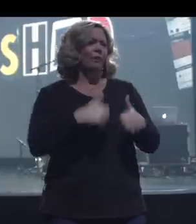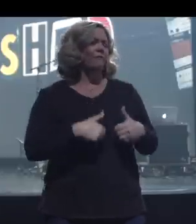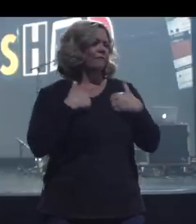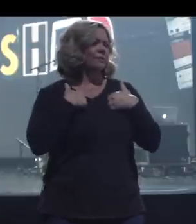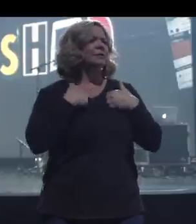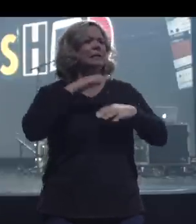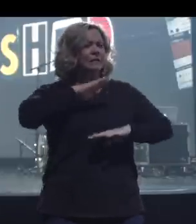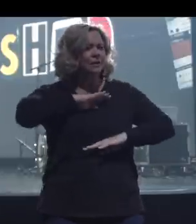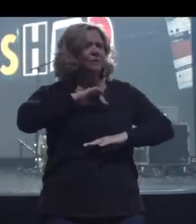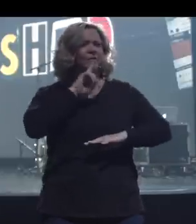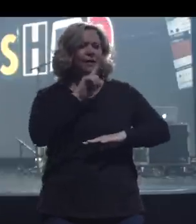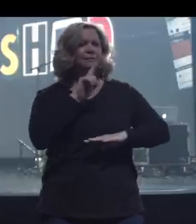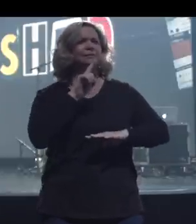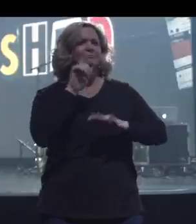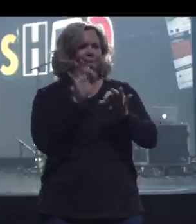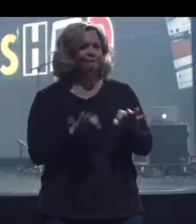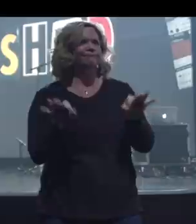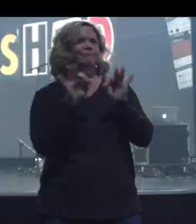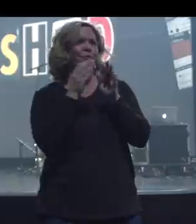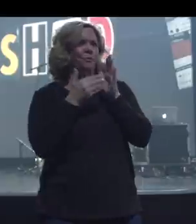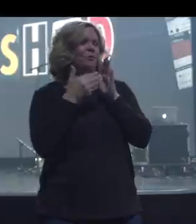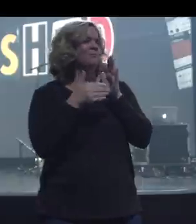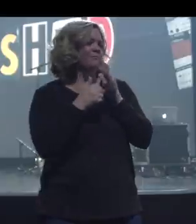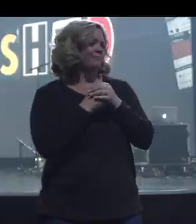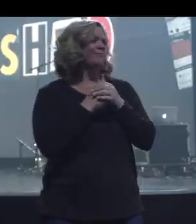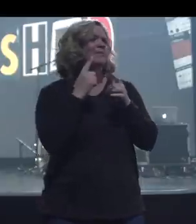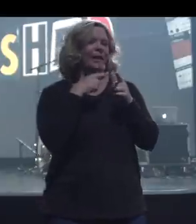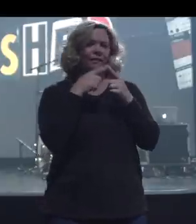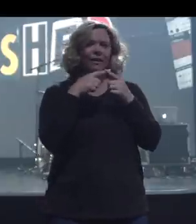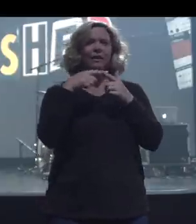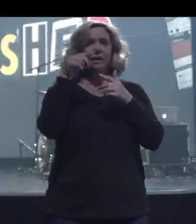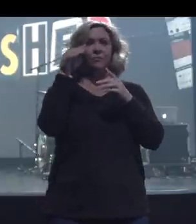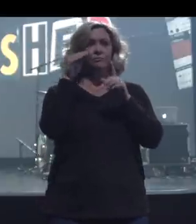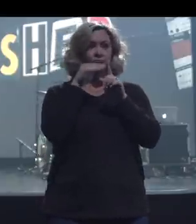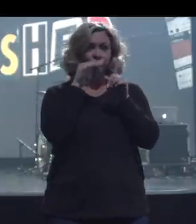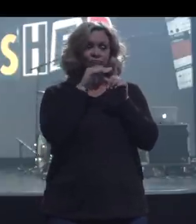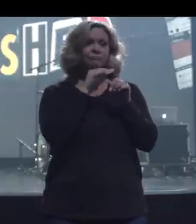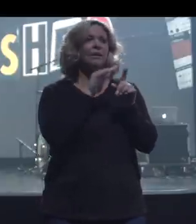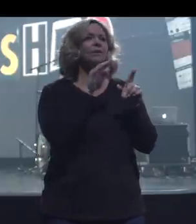Yeah, that's the key. And then he goes on to remind us, like, why?